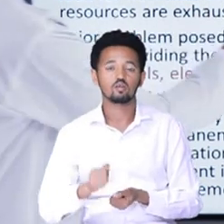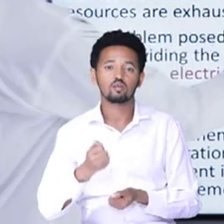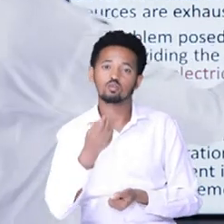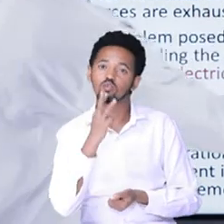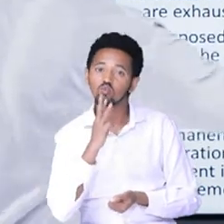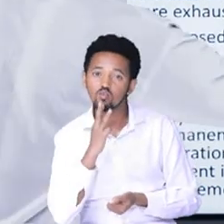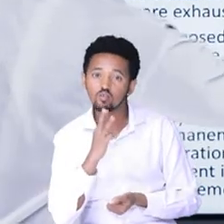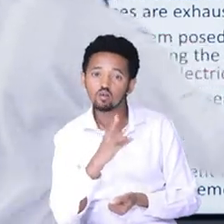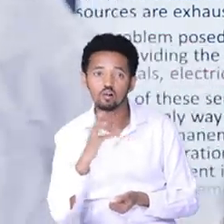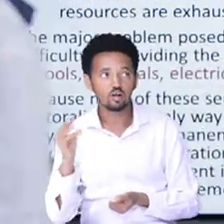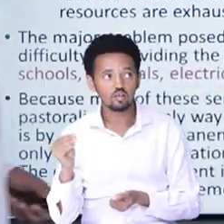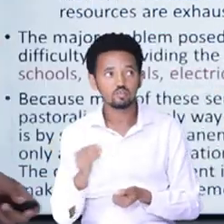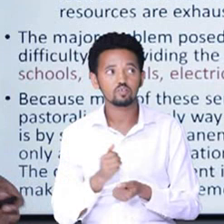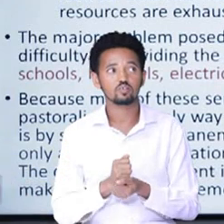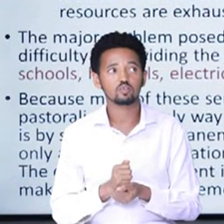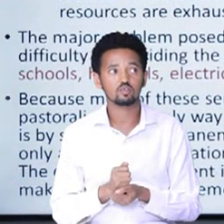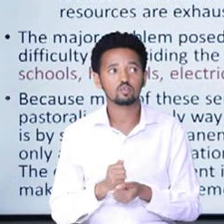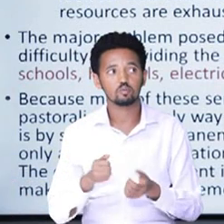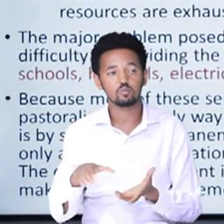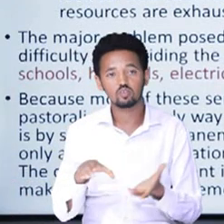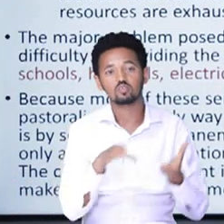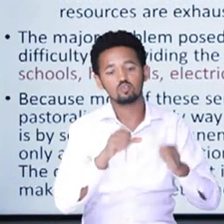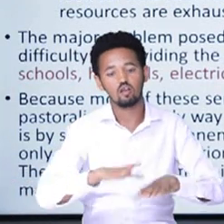water and pasture lands for their livestock.